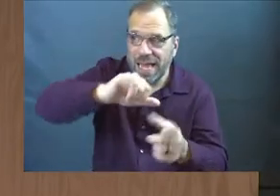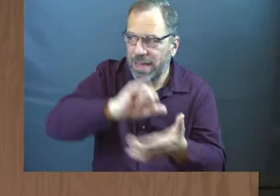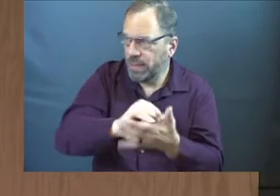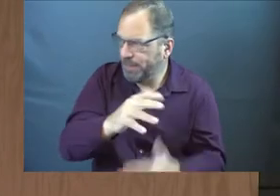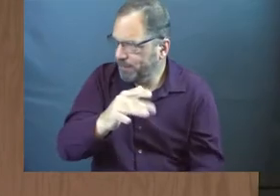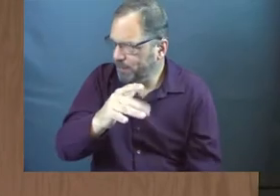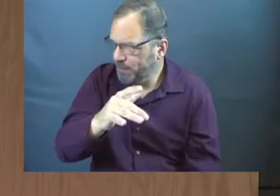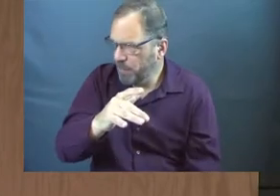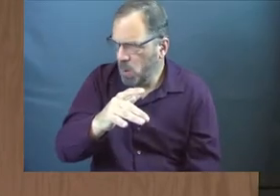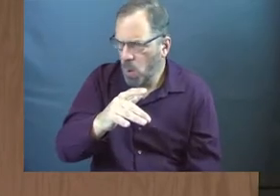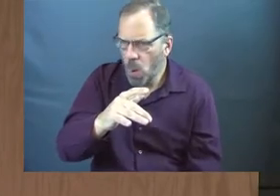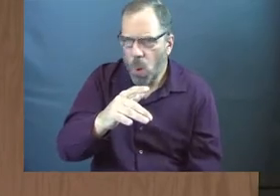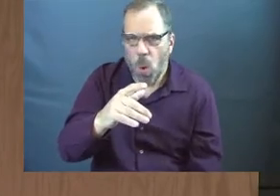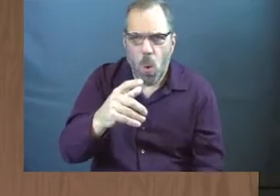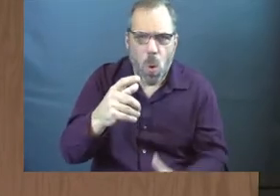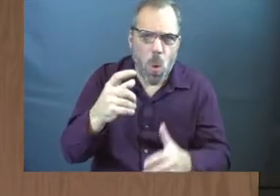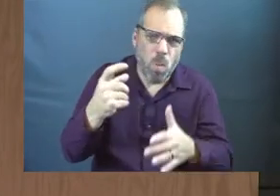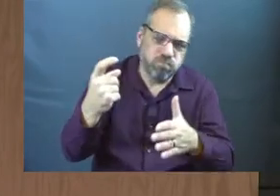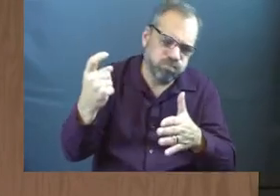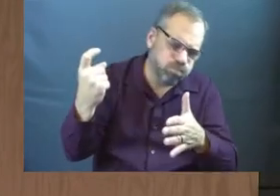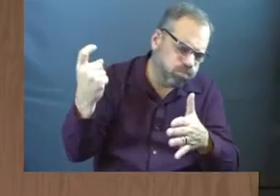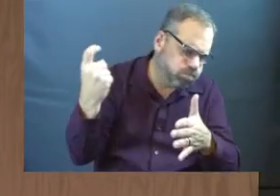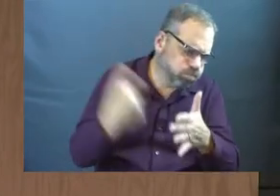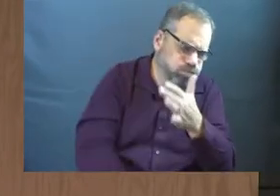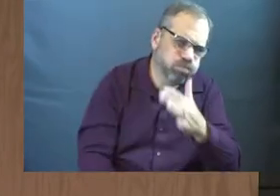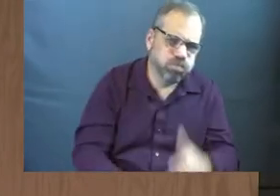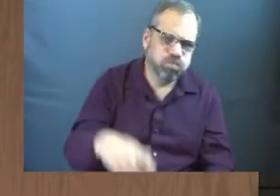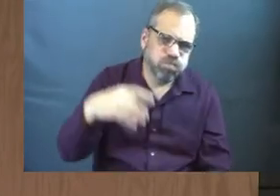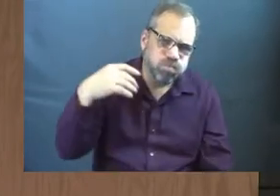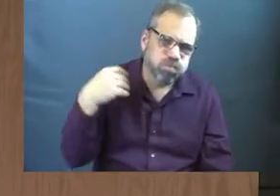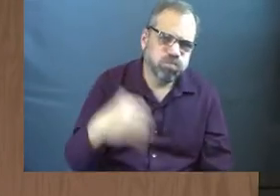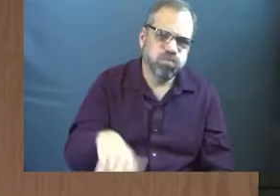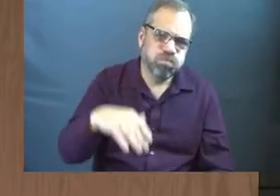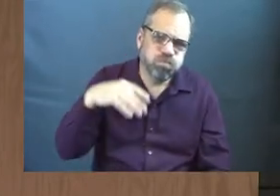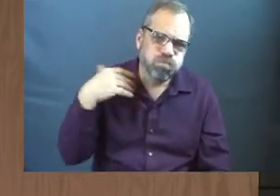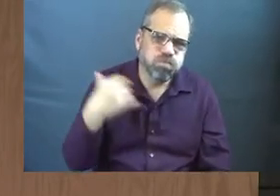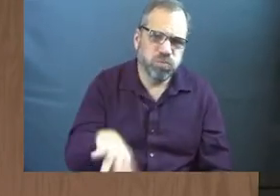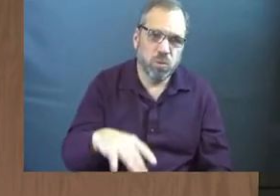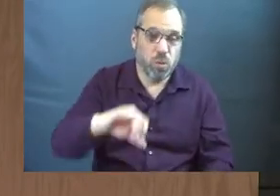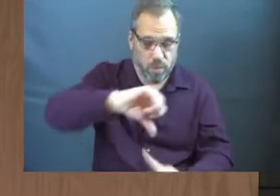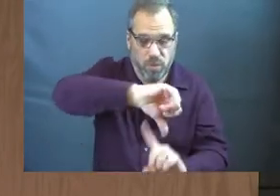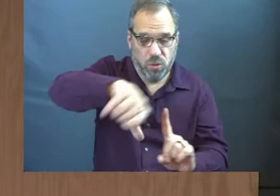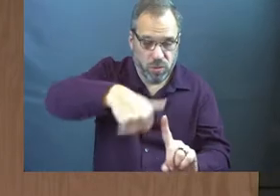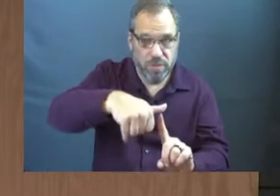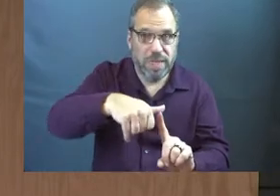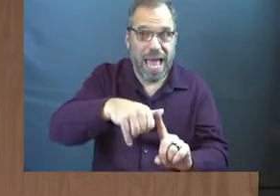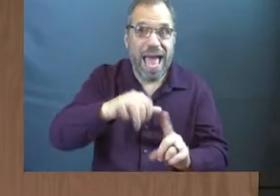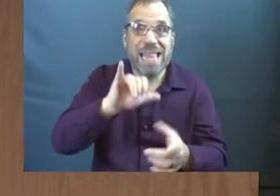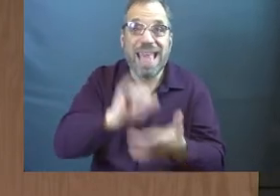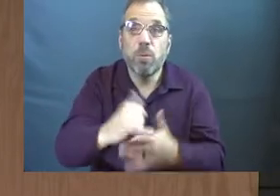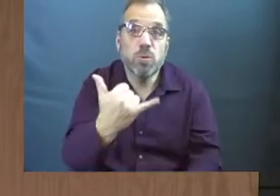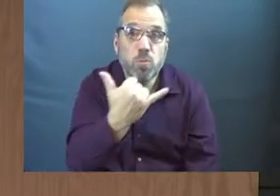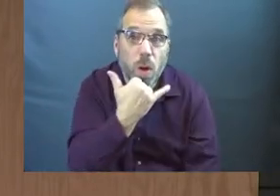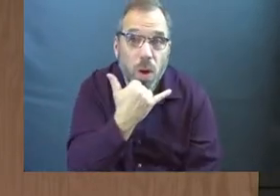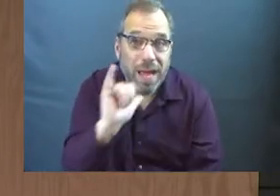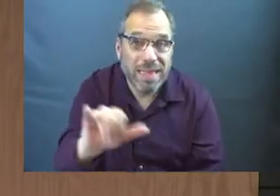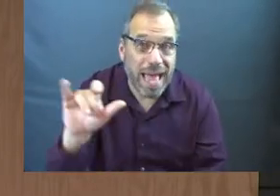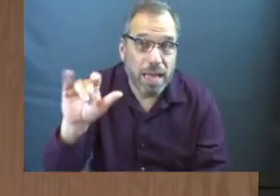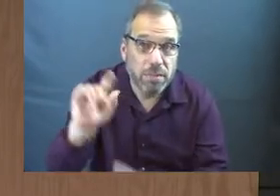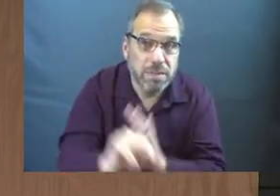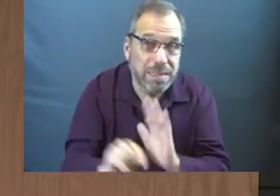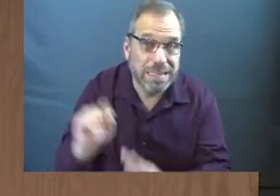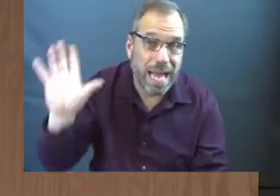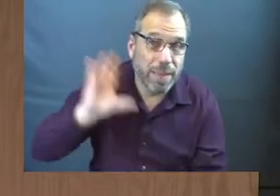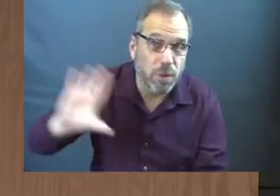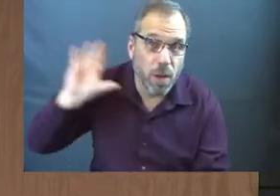was a high price to pay. And they say, you got to get circumcised. And it was wrong, by the way. But